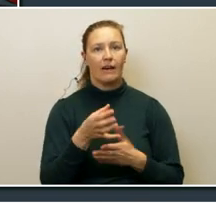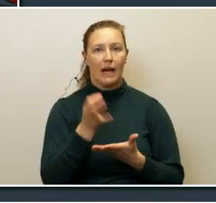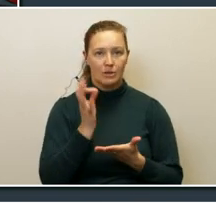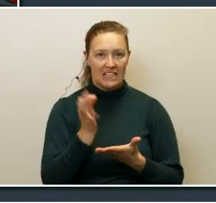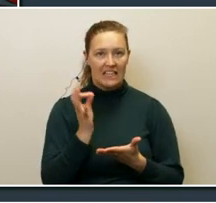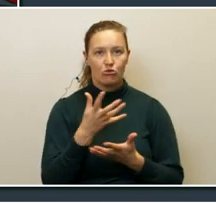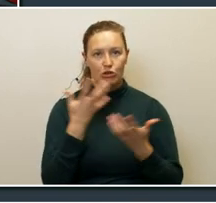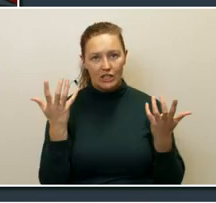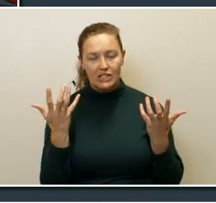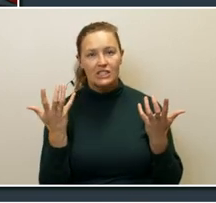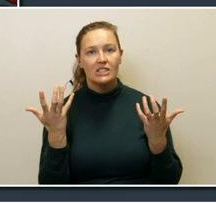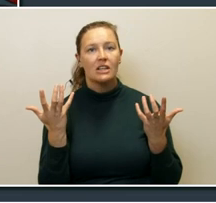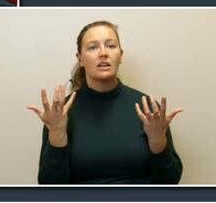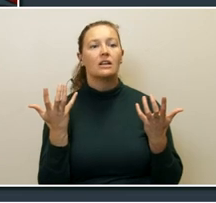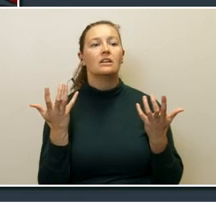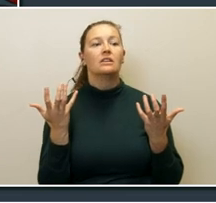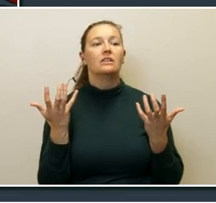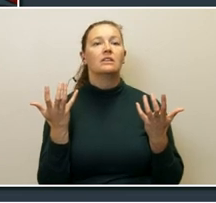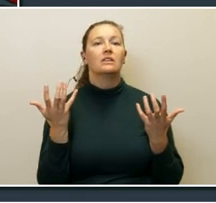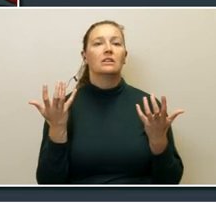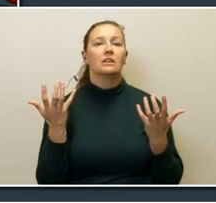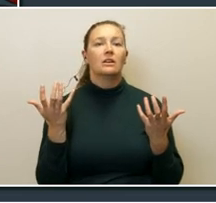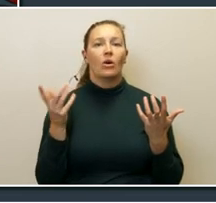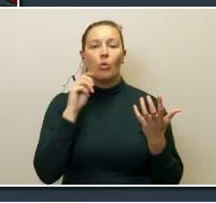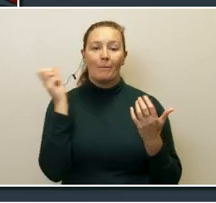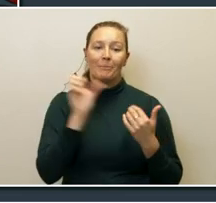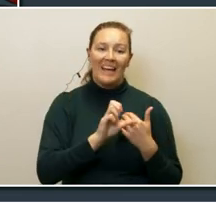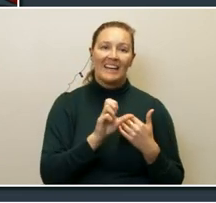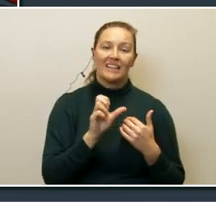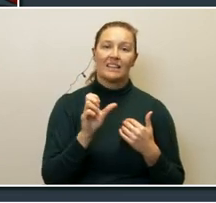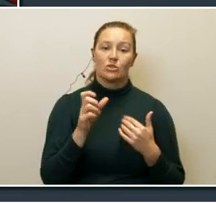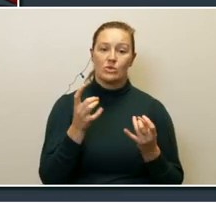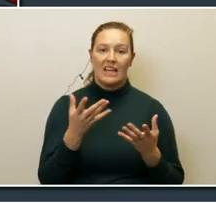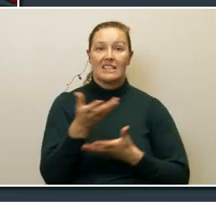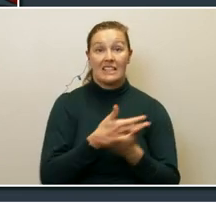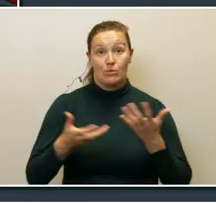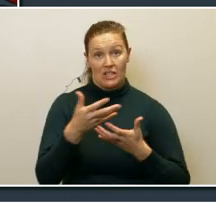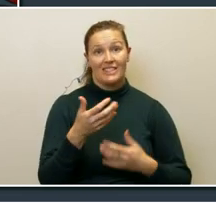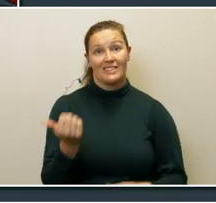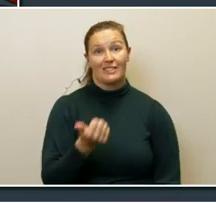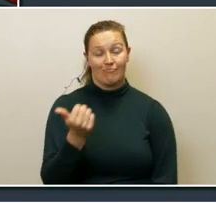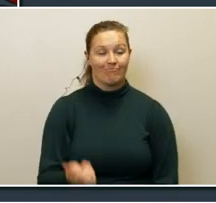of tea, refresh, and then we will readjourn to start our deliberations.